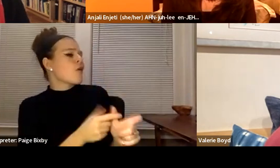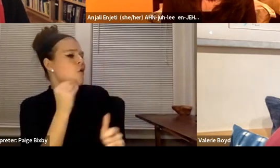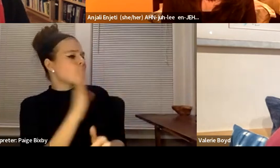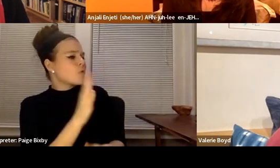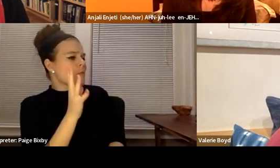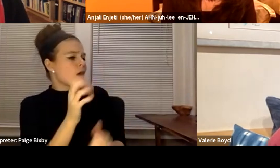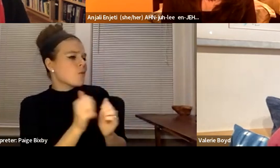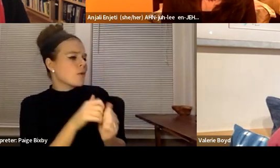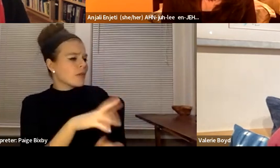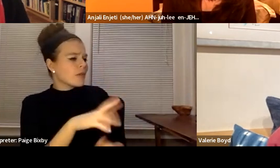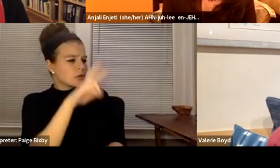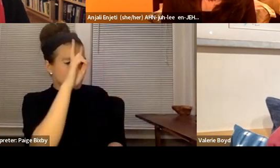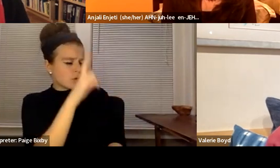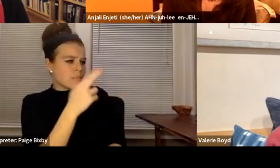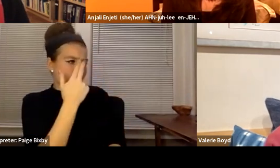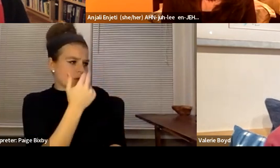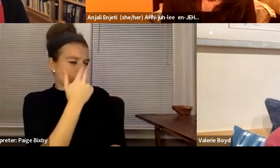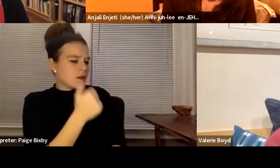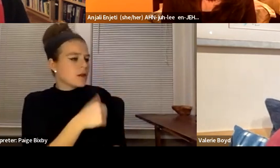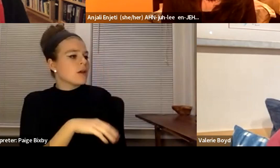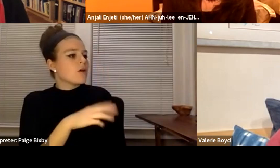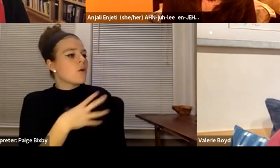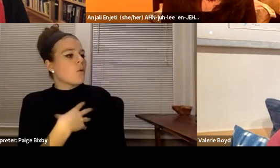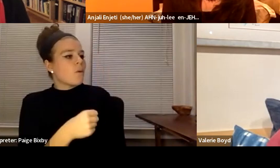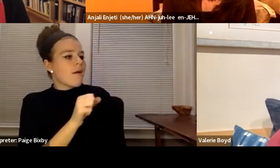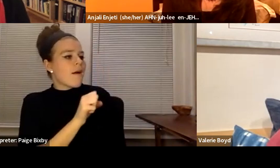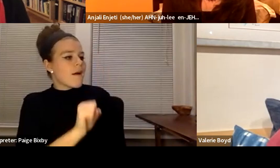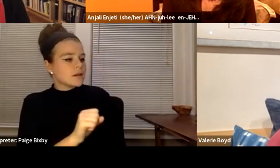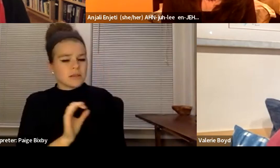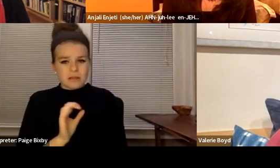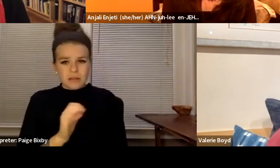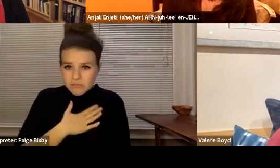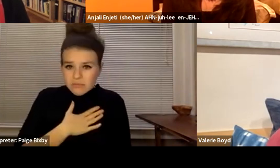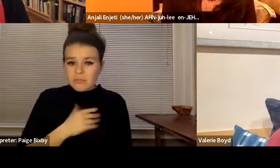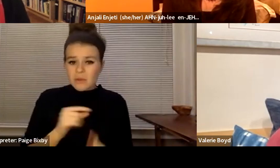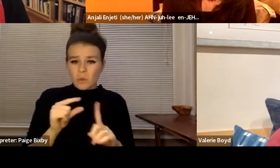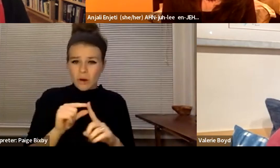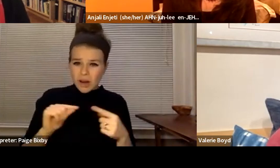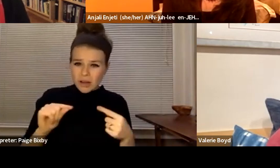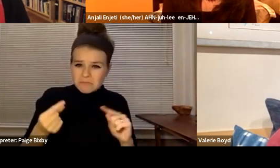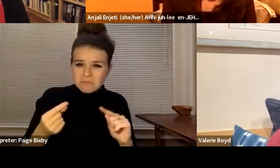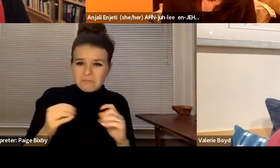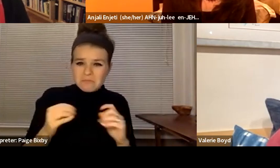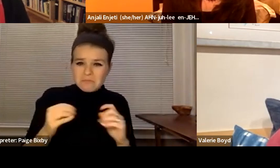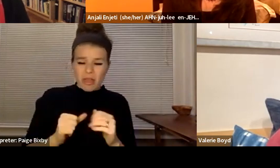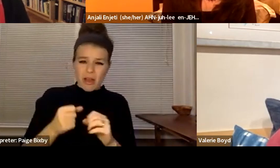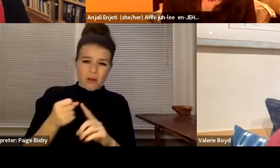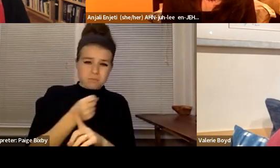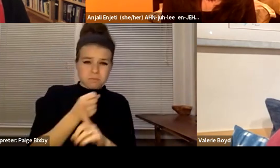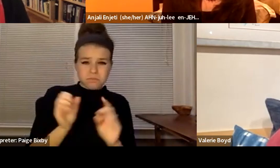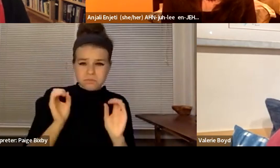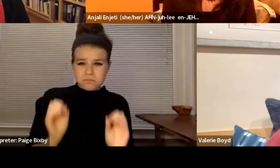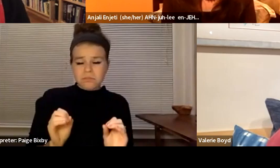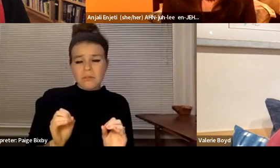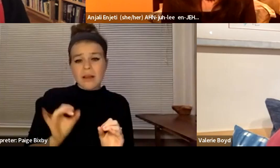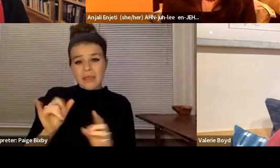your stupid, funky, white ass." Her words hurt more than any physical blows could, because in that moment, Kathleen